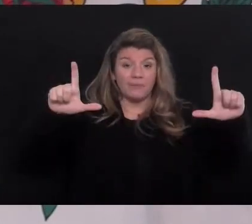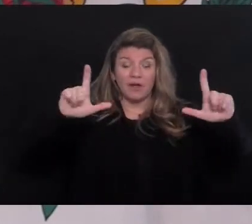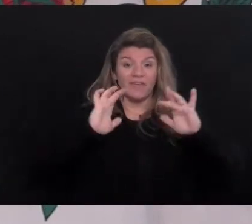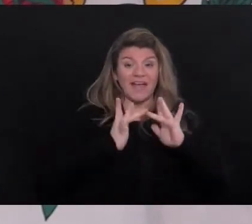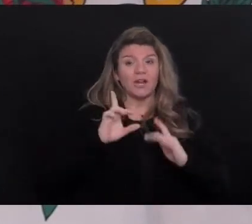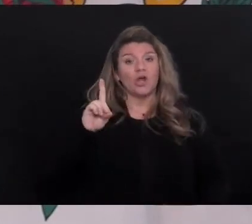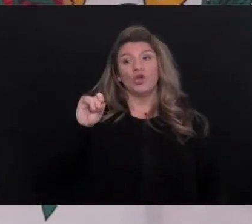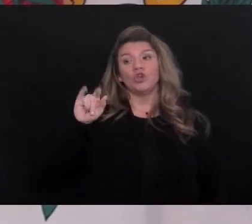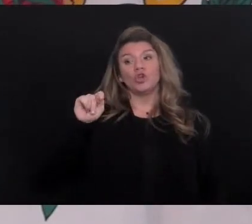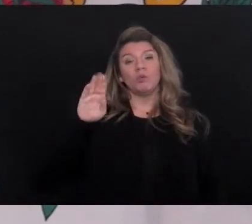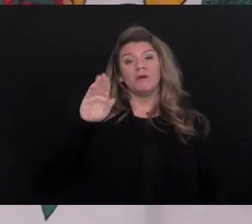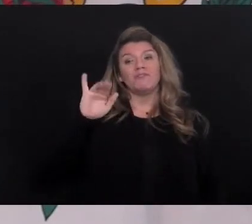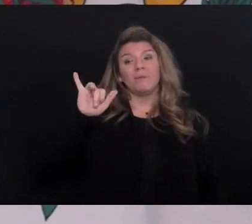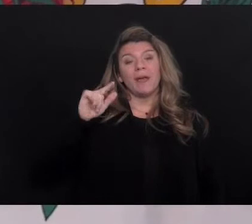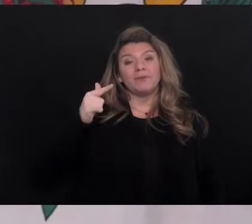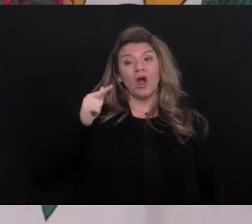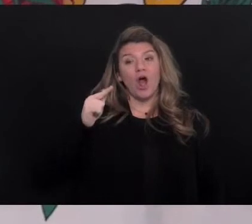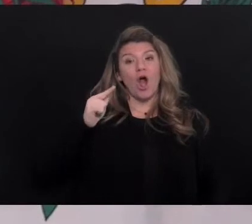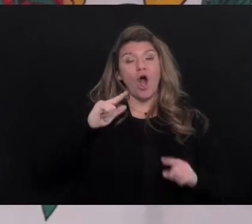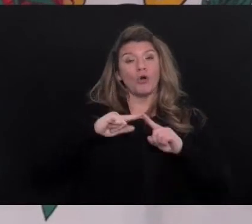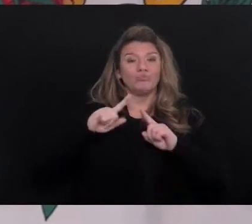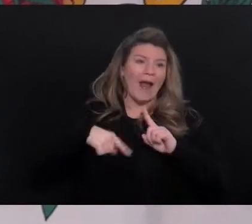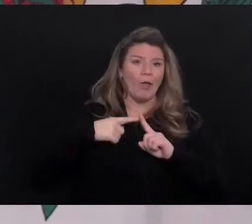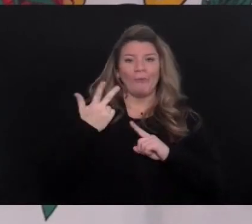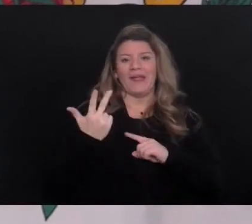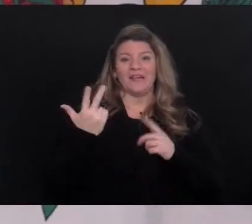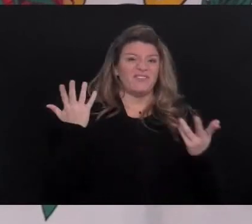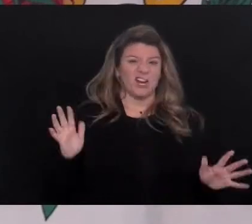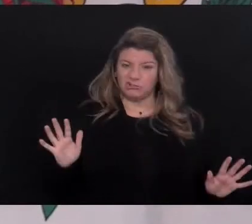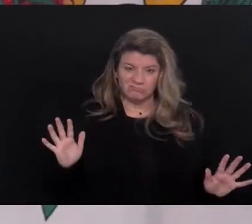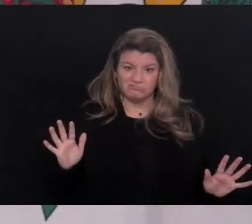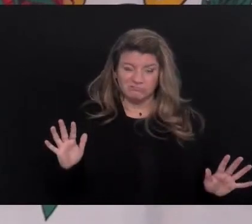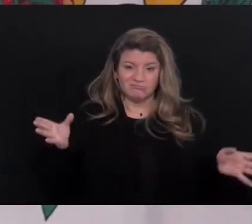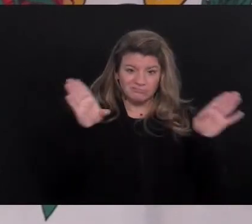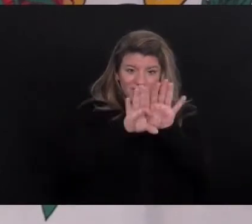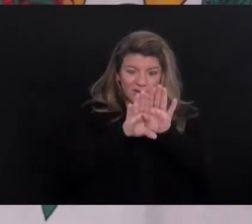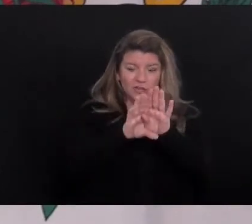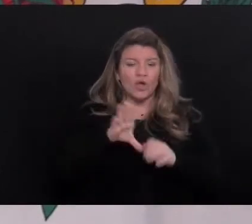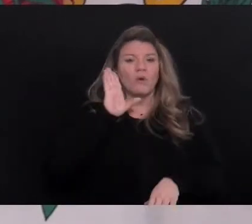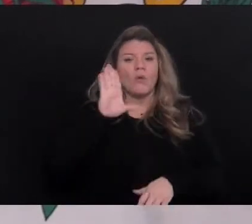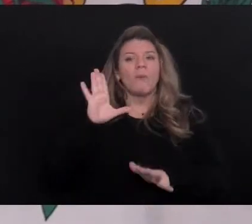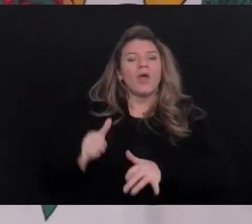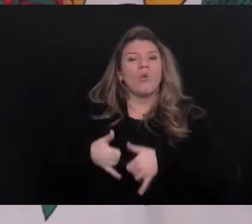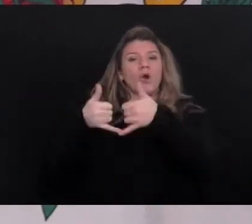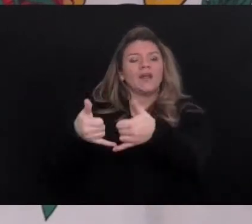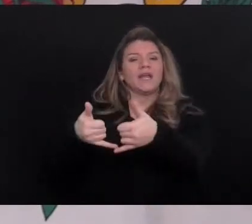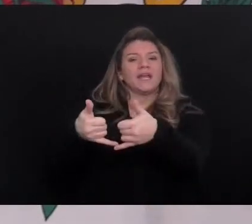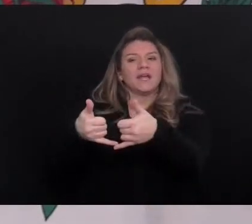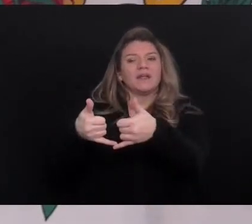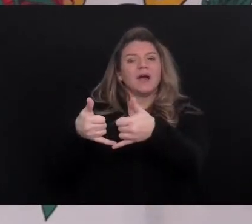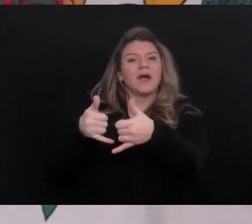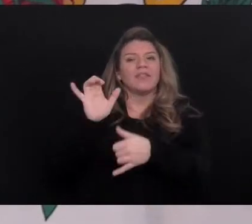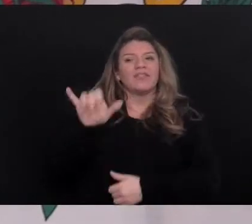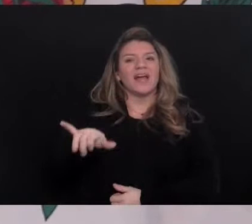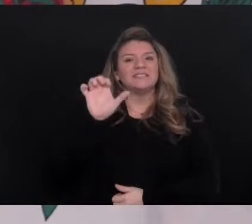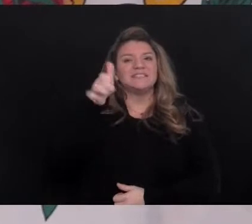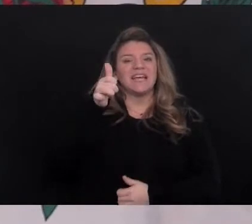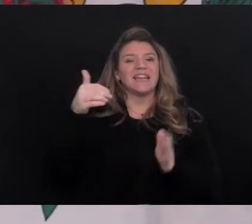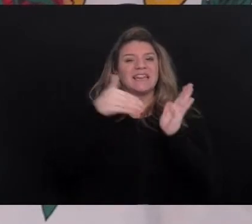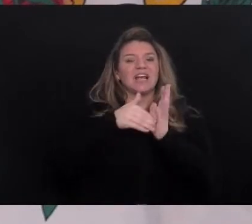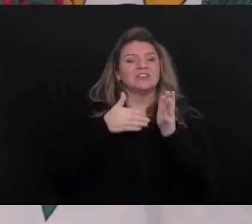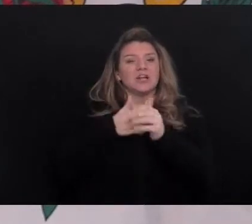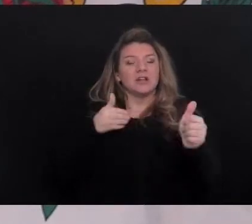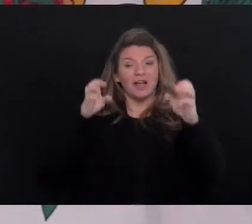It for Baby Dog Round 3 is now closed, and we'll be awarding these